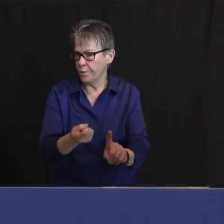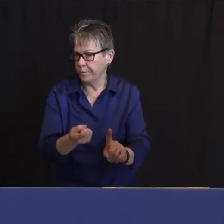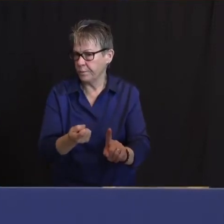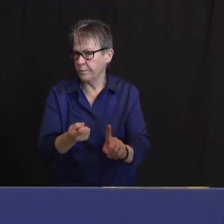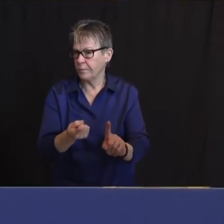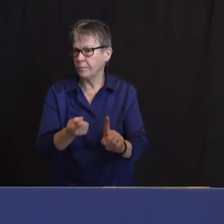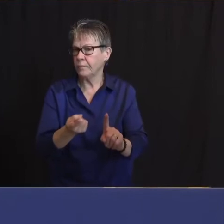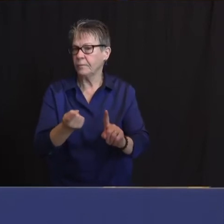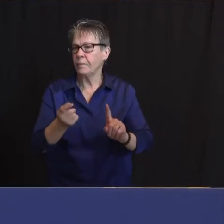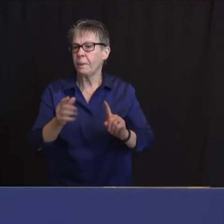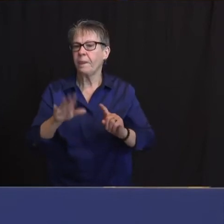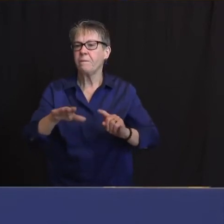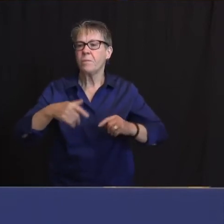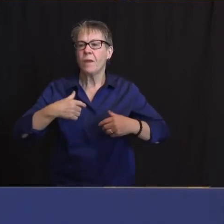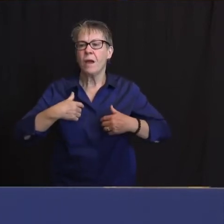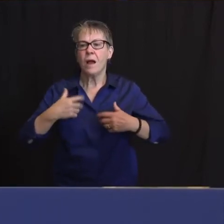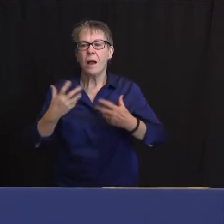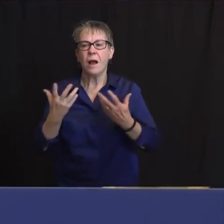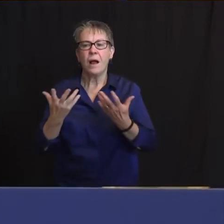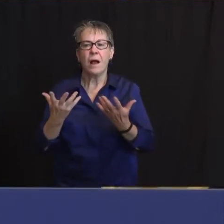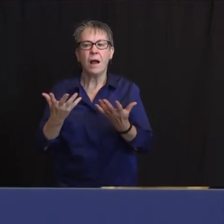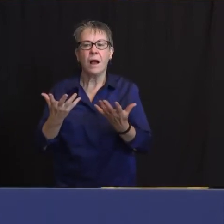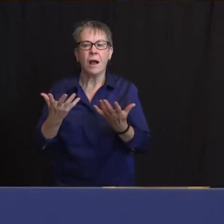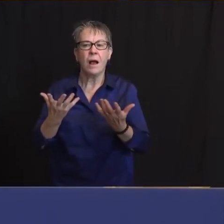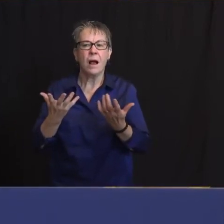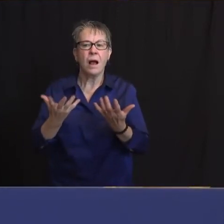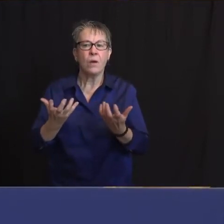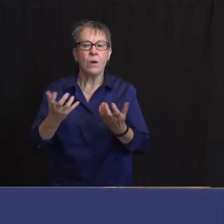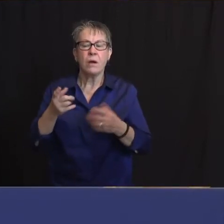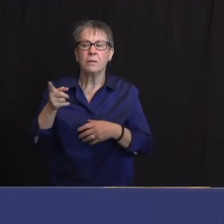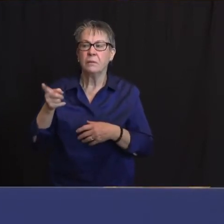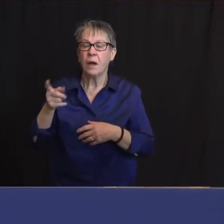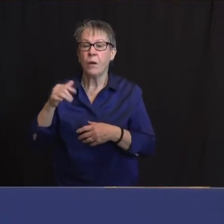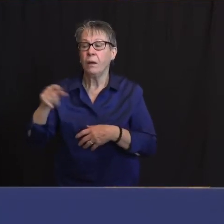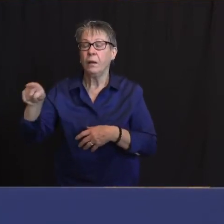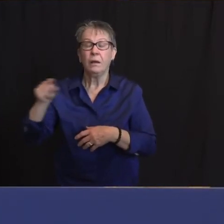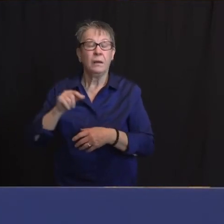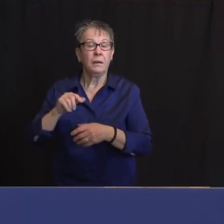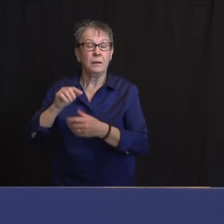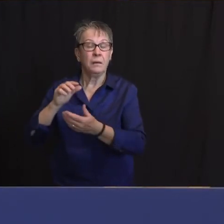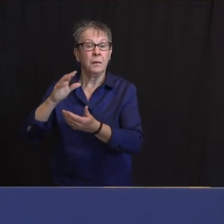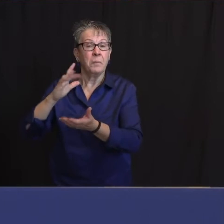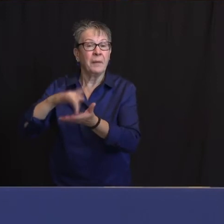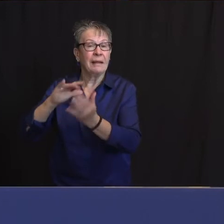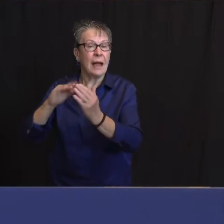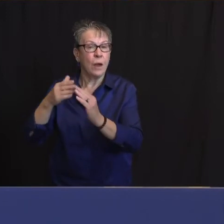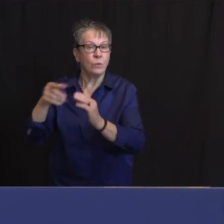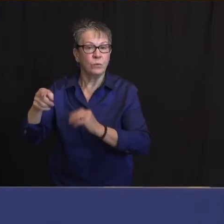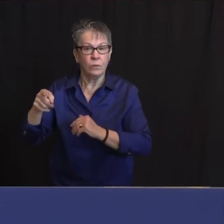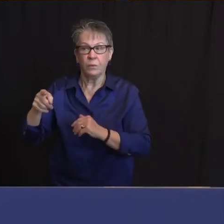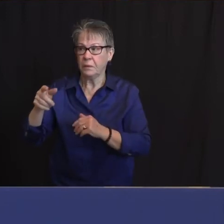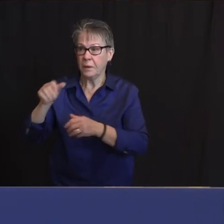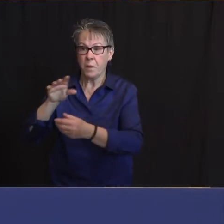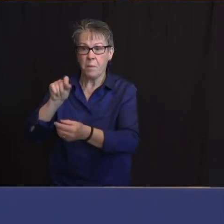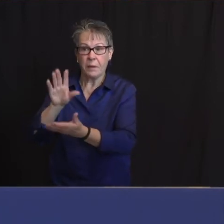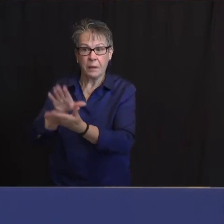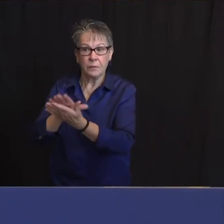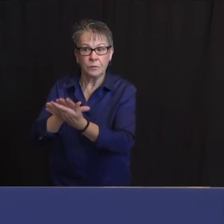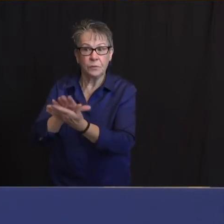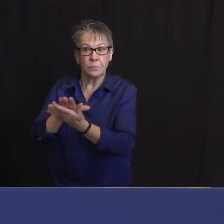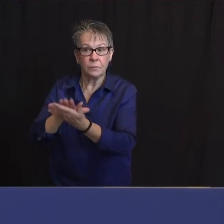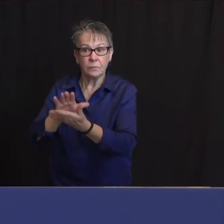I live in Middletown, New Jersey, and I'm in a public school, the chances are 99.9% that I'm in a Middletown school. If